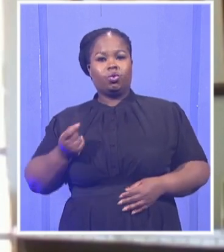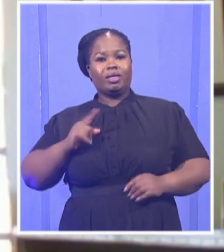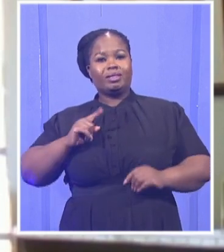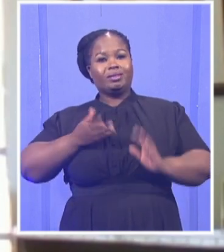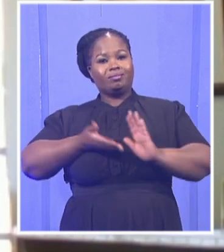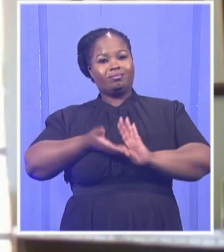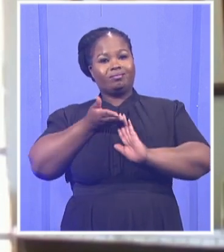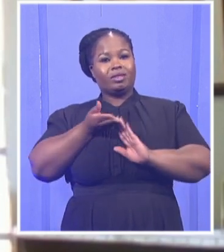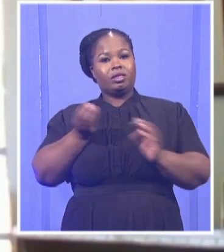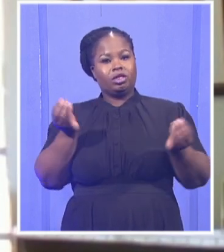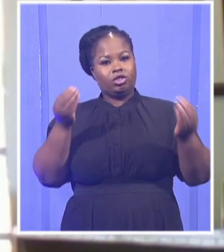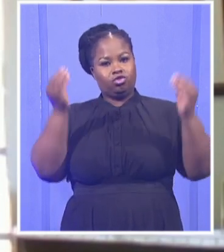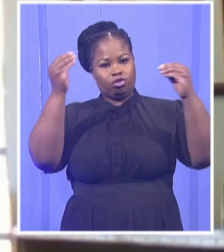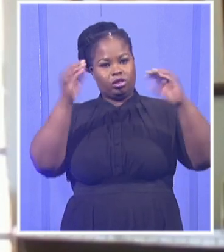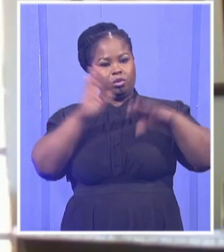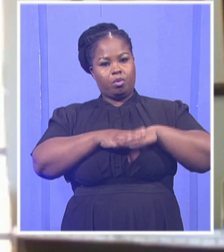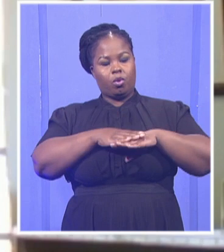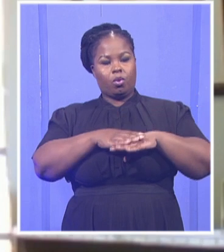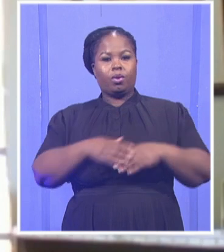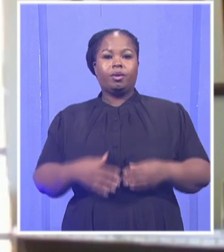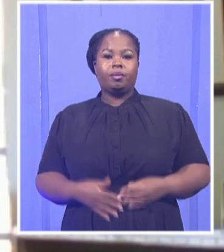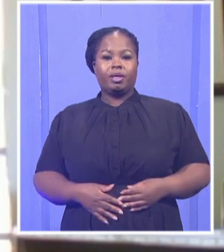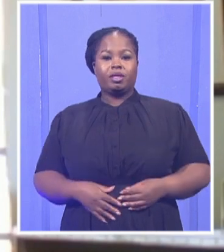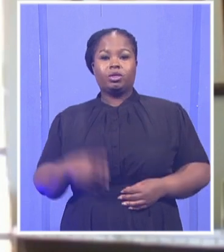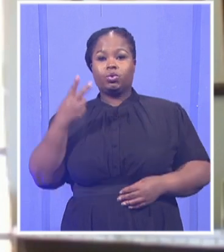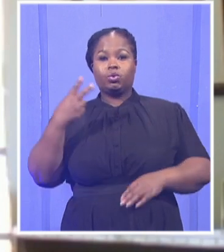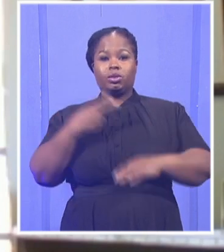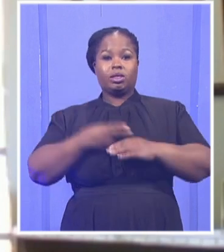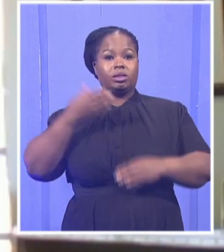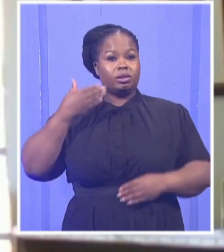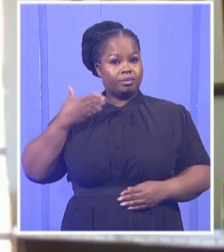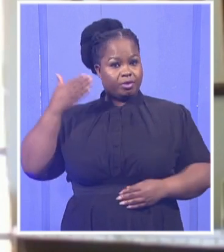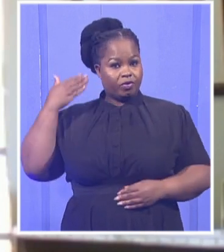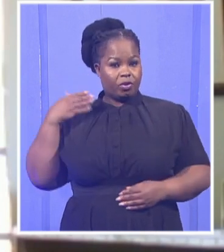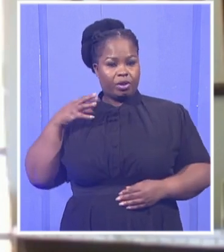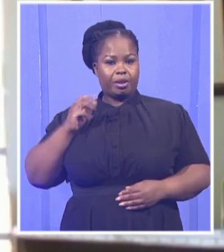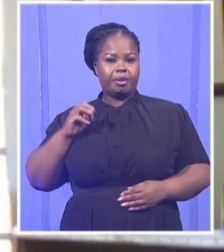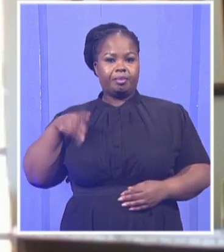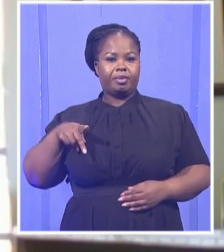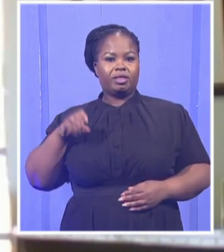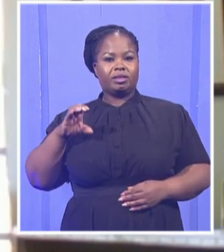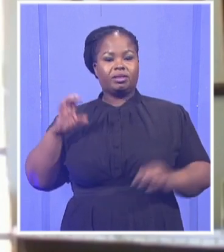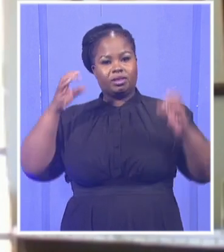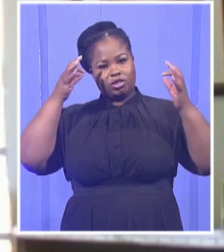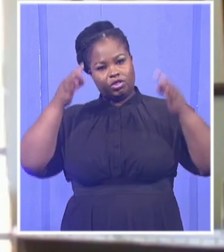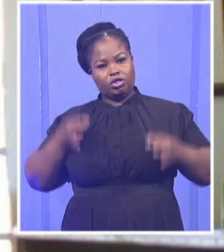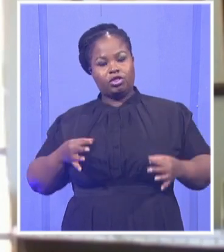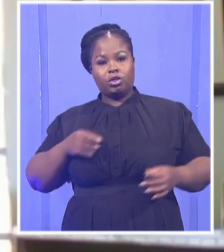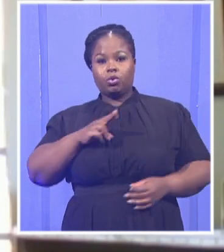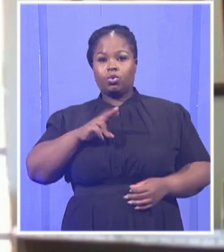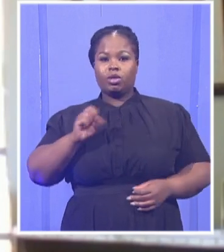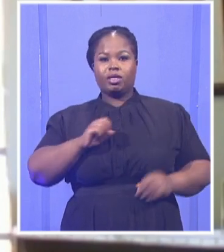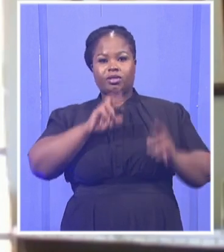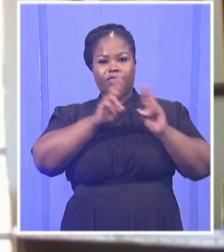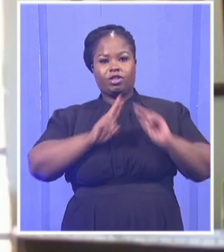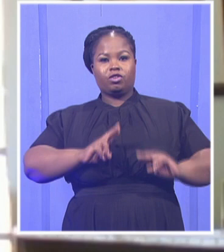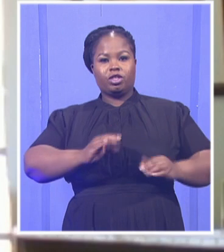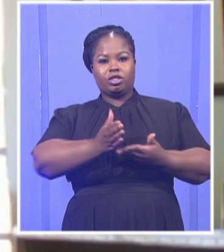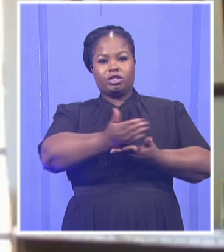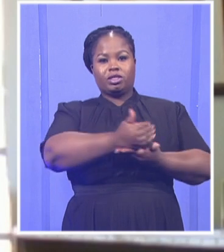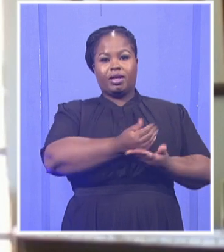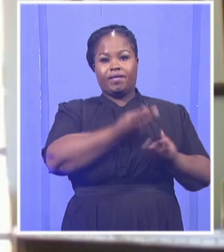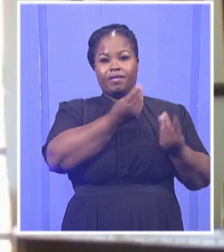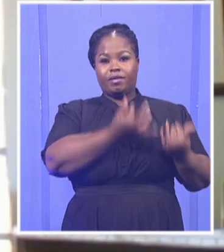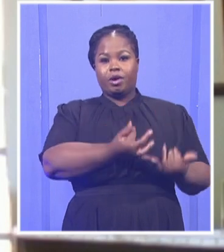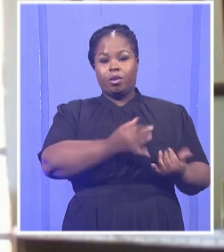interest rates. And in fact, the day before the MPC decision, the US Federal Reserve Board increased